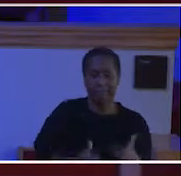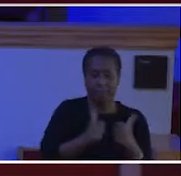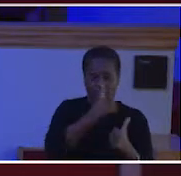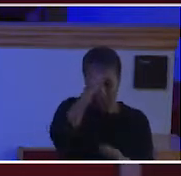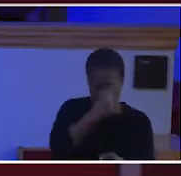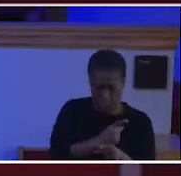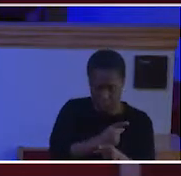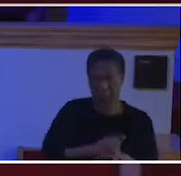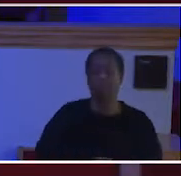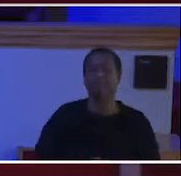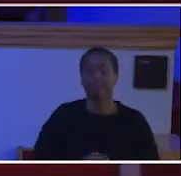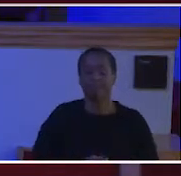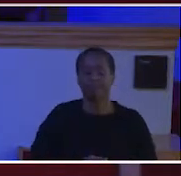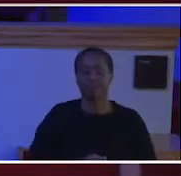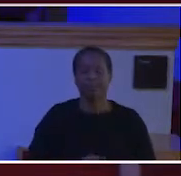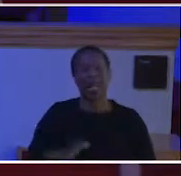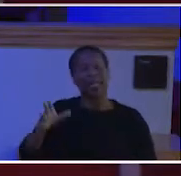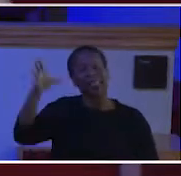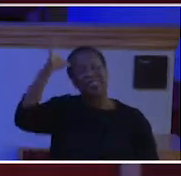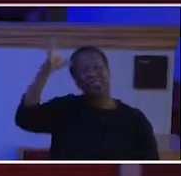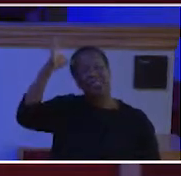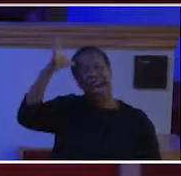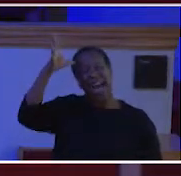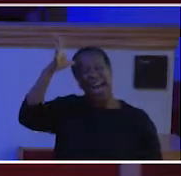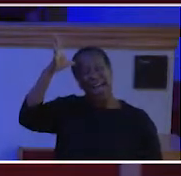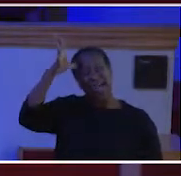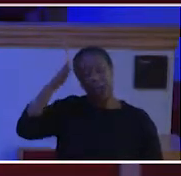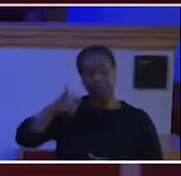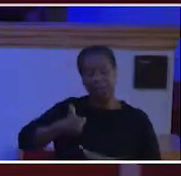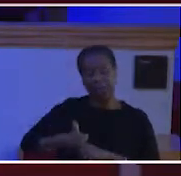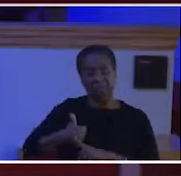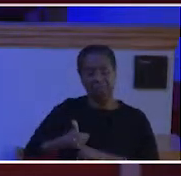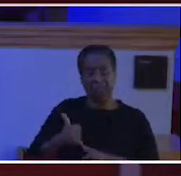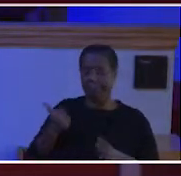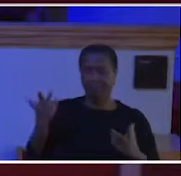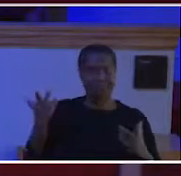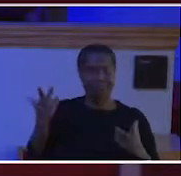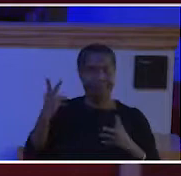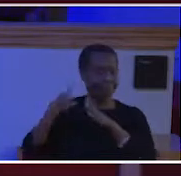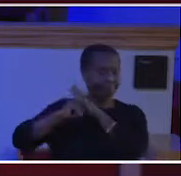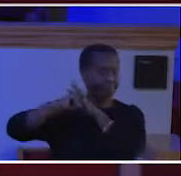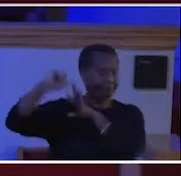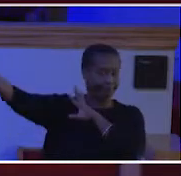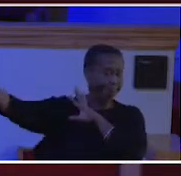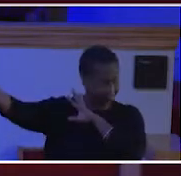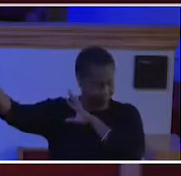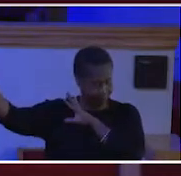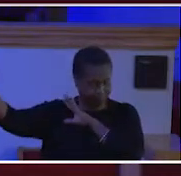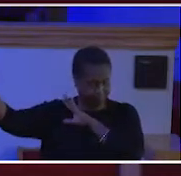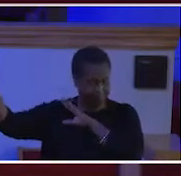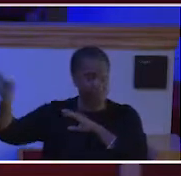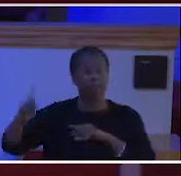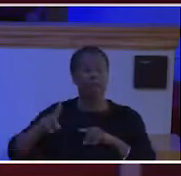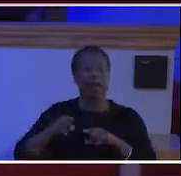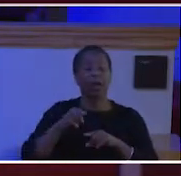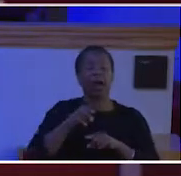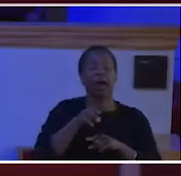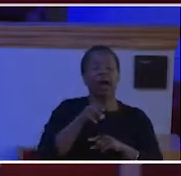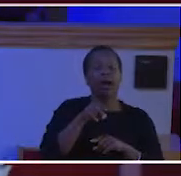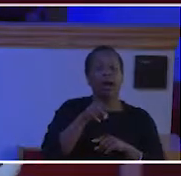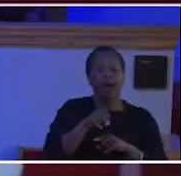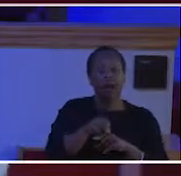after the mother's death, the father checked out of reality and ran off to the Canadian woods. But when he got